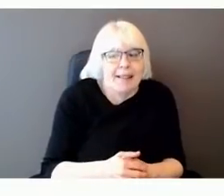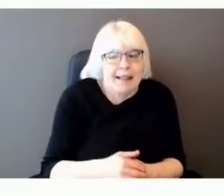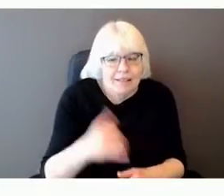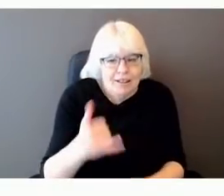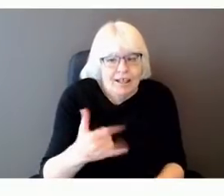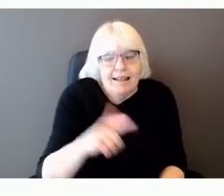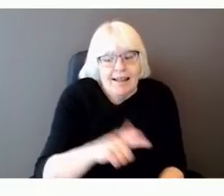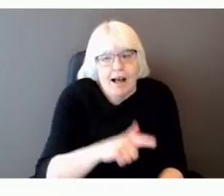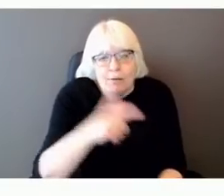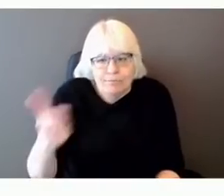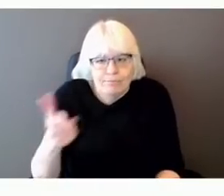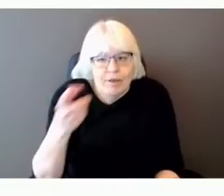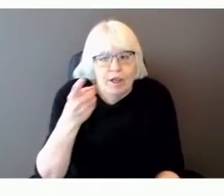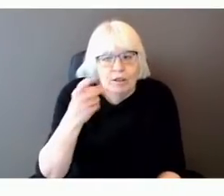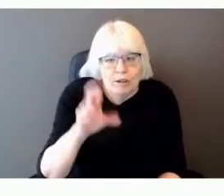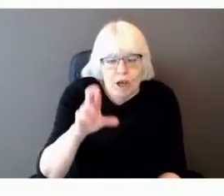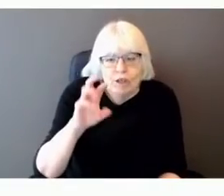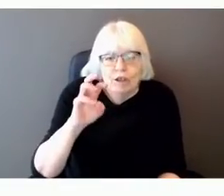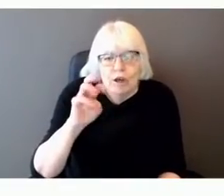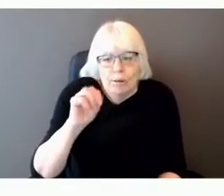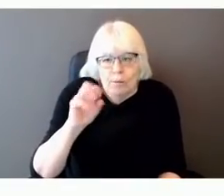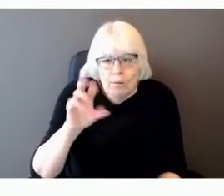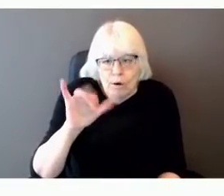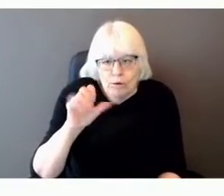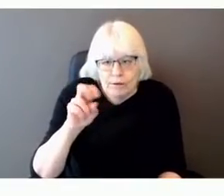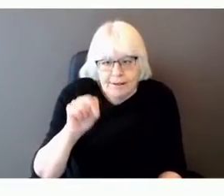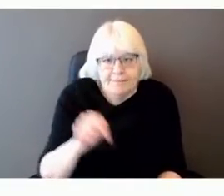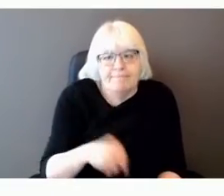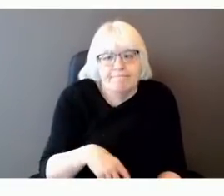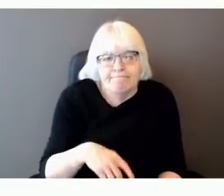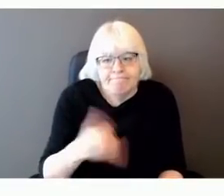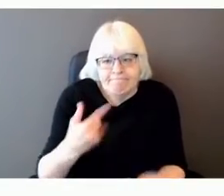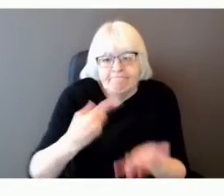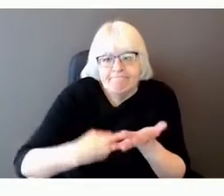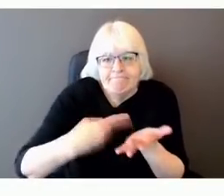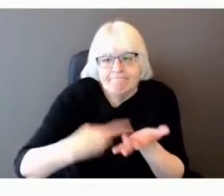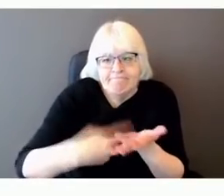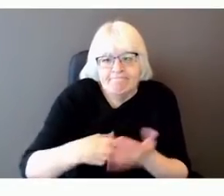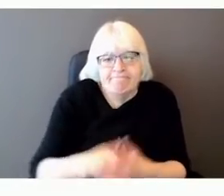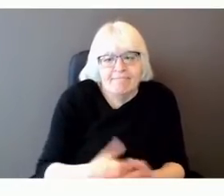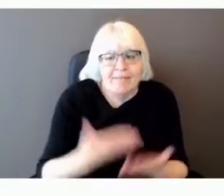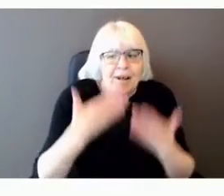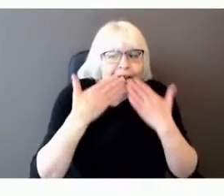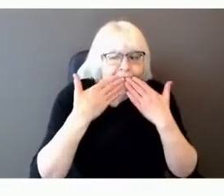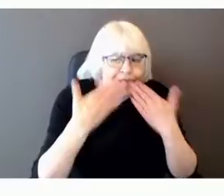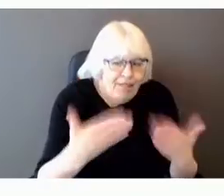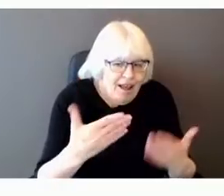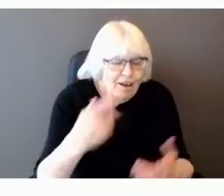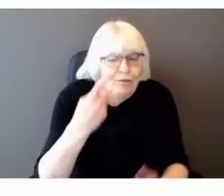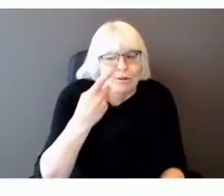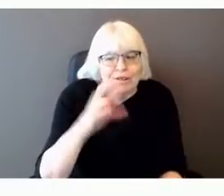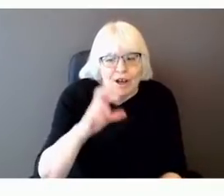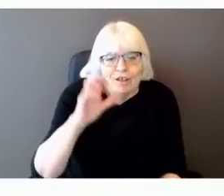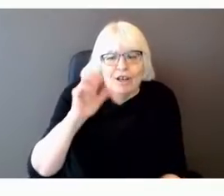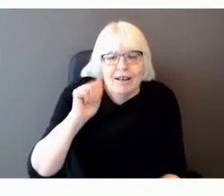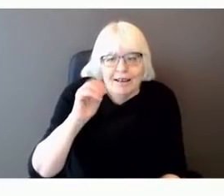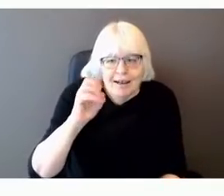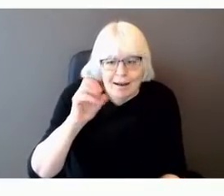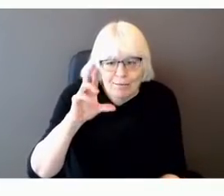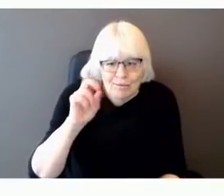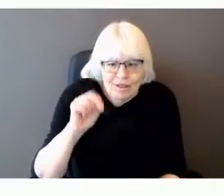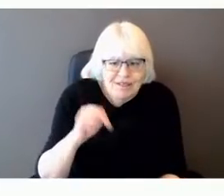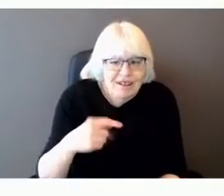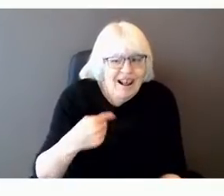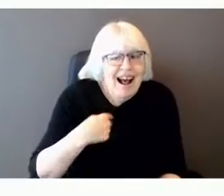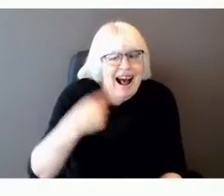And we thought it was good to just highlight some of the indicators that we continue to look at, because I do think those are what we've talked about